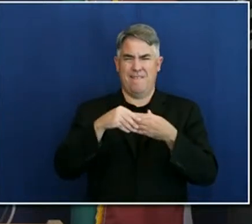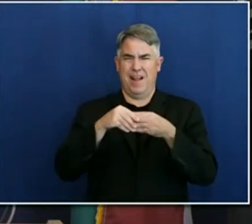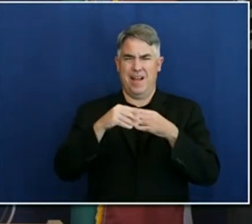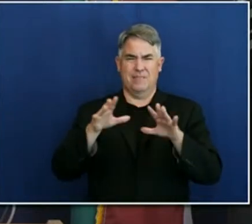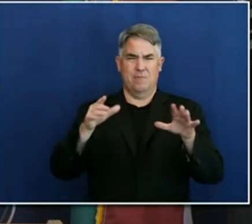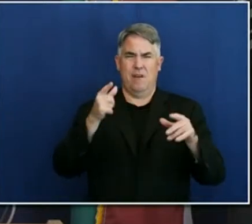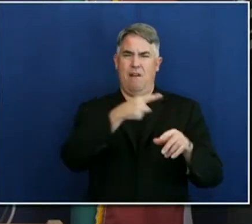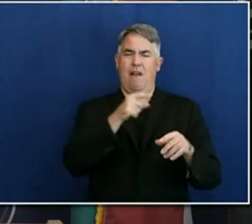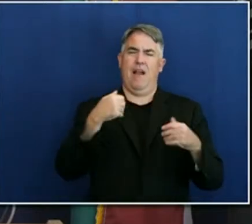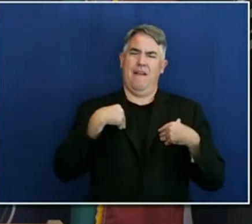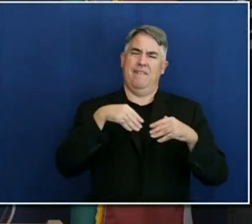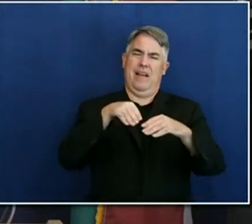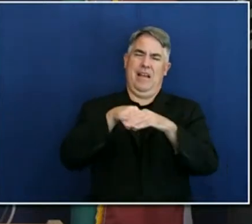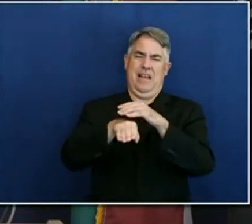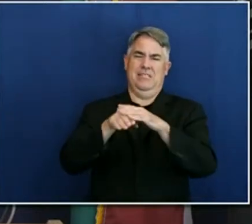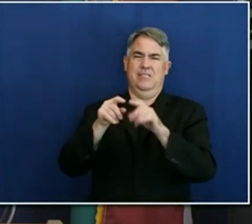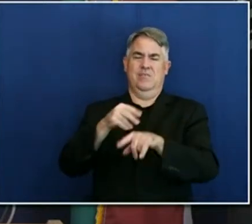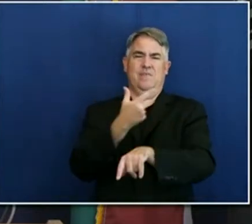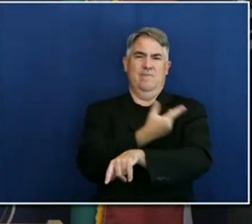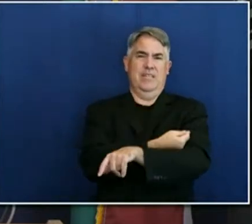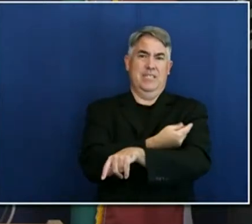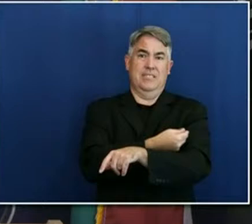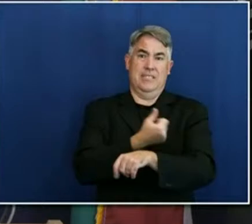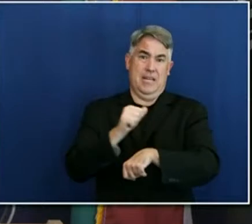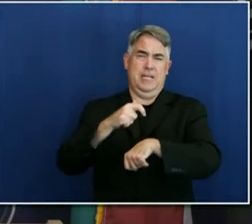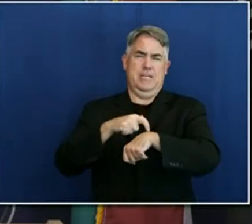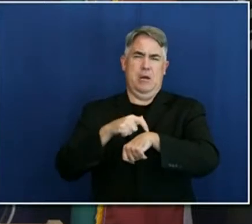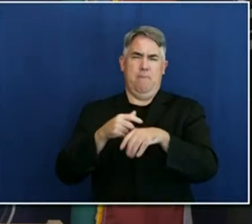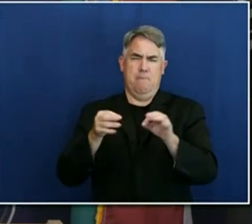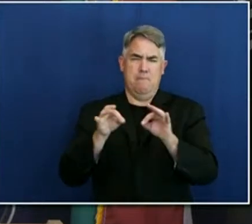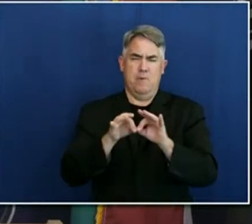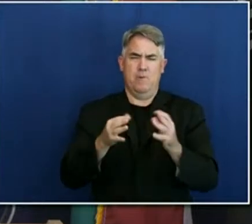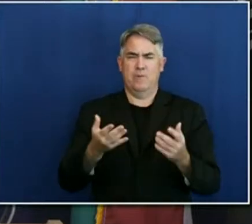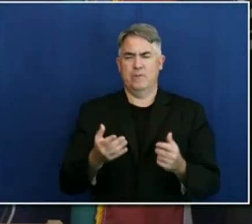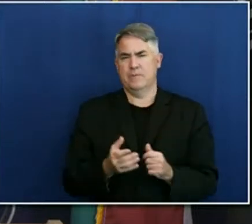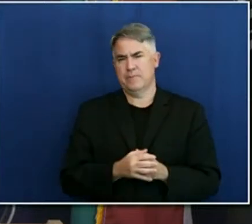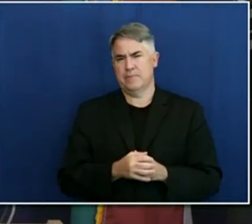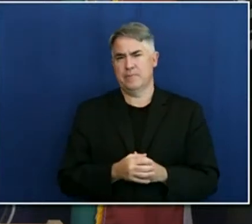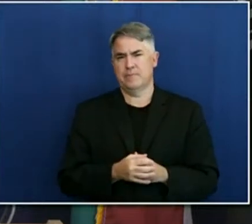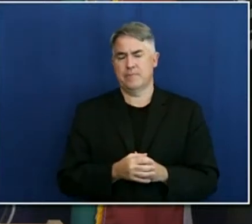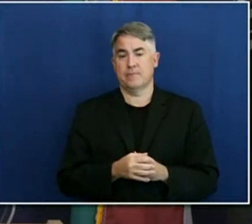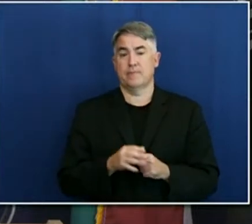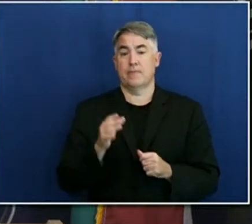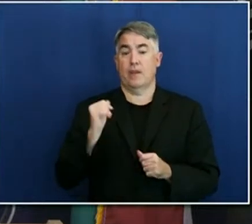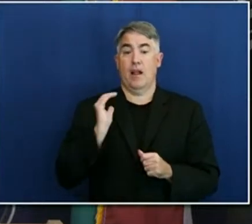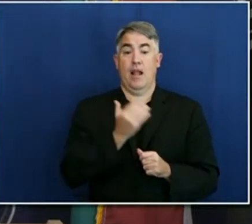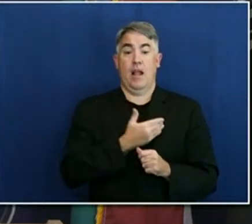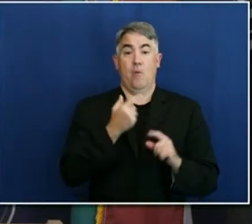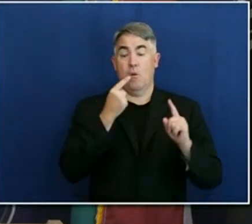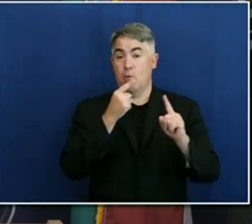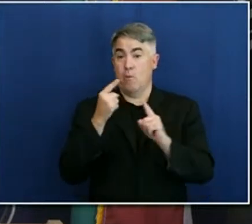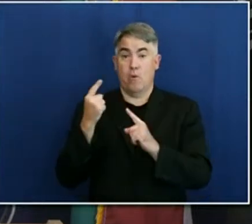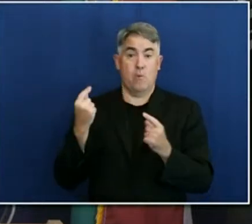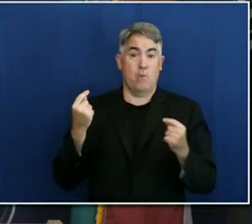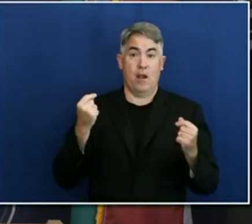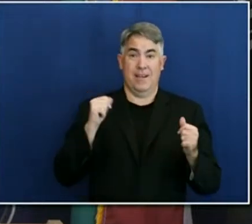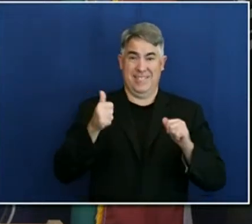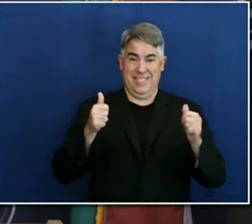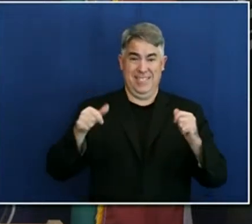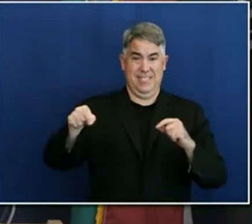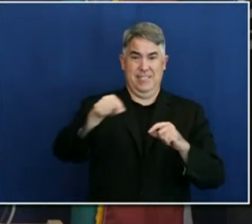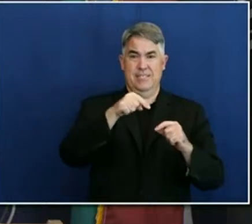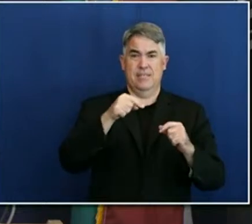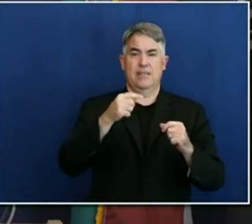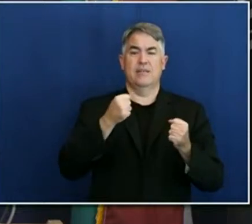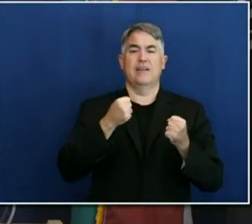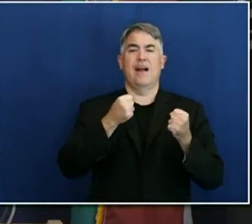folks to get. We're also working to create more mobile sites, and we are working with religious groups, with large employers.